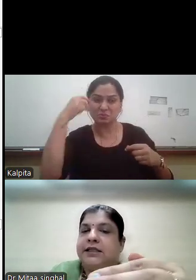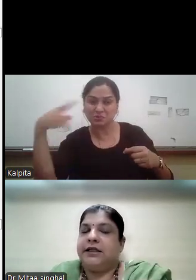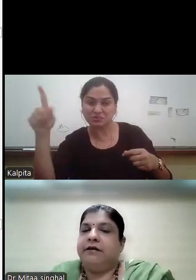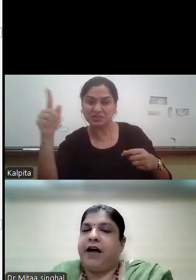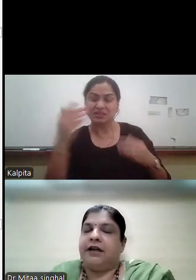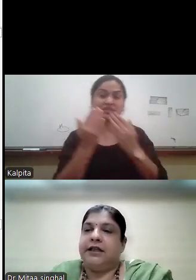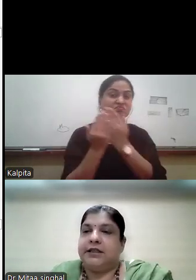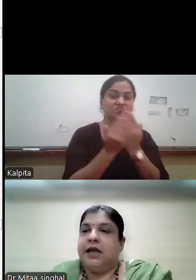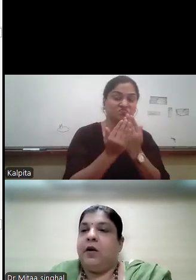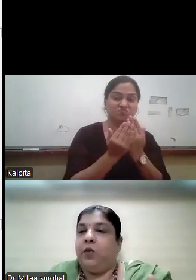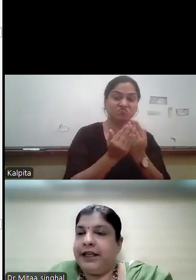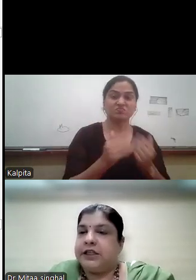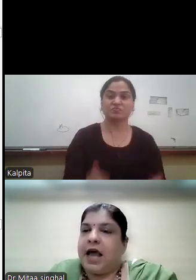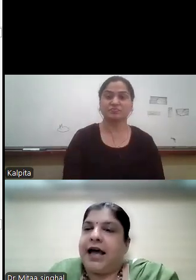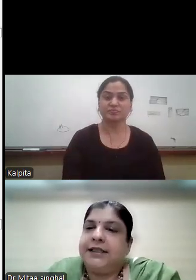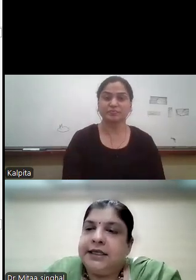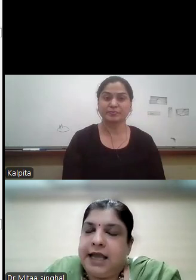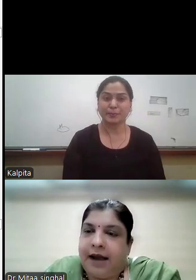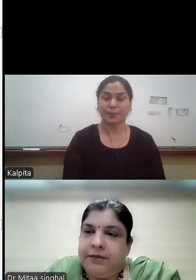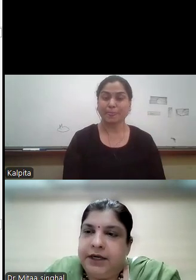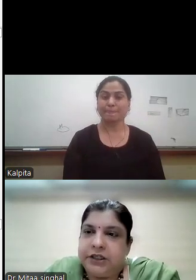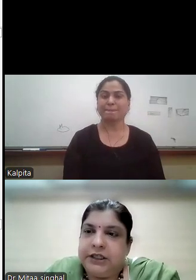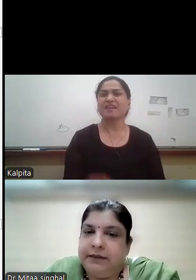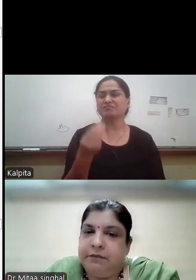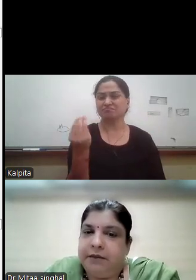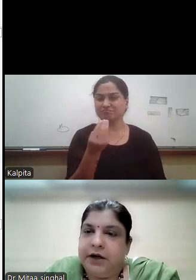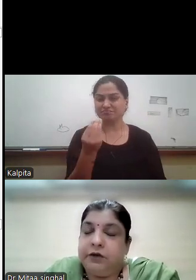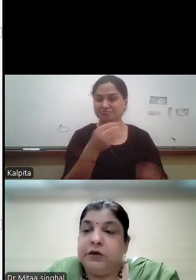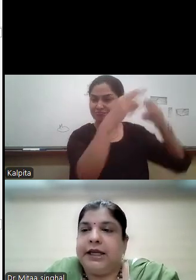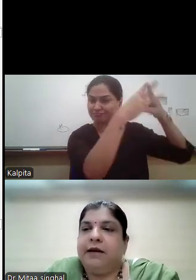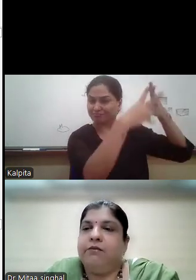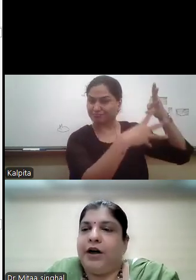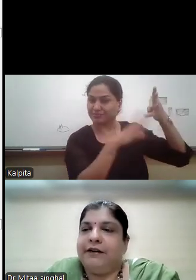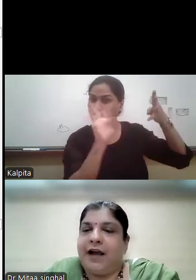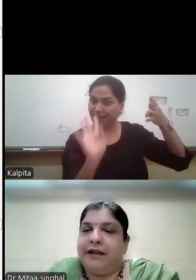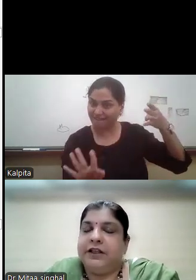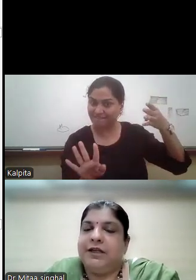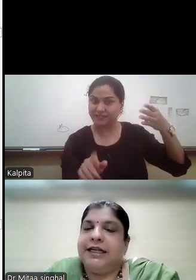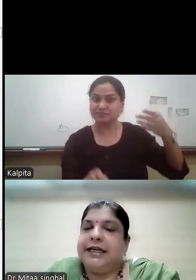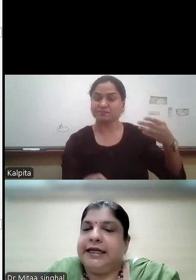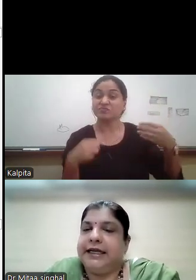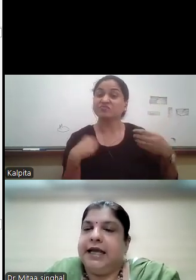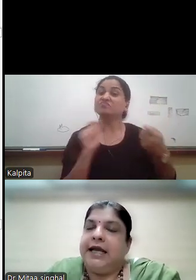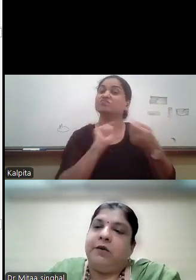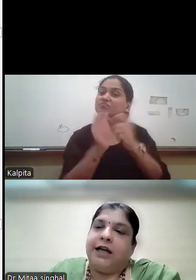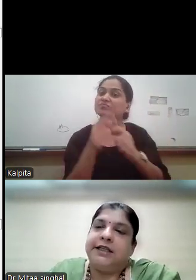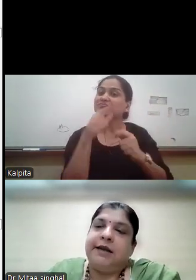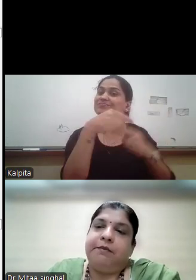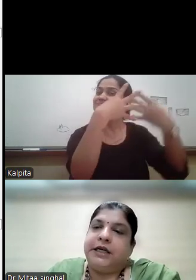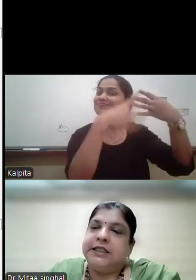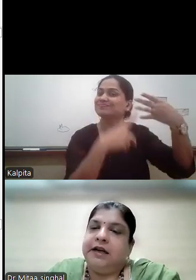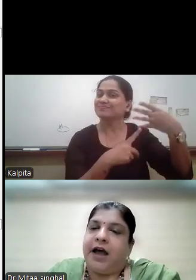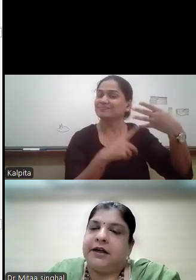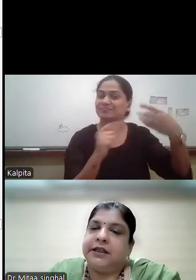there are certain factors which, as a rehabilitation team member, which we can modify, which we can create. One is